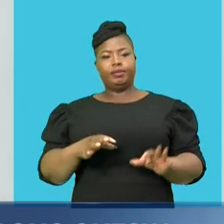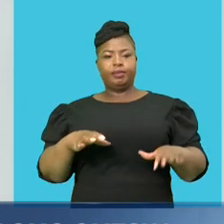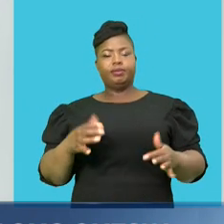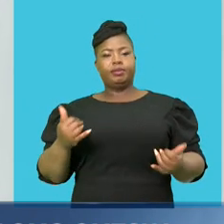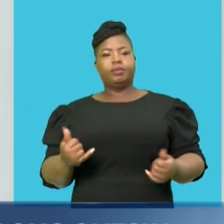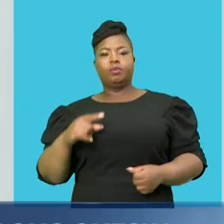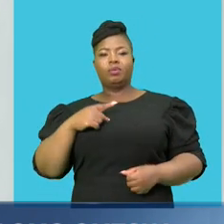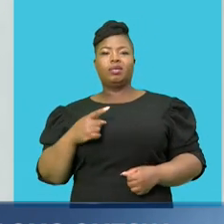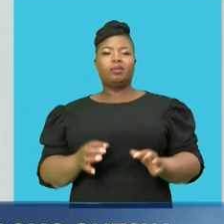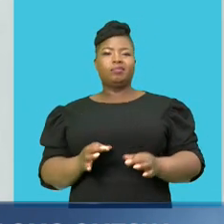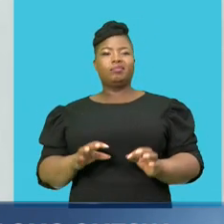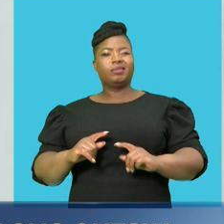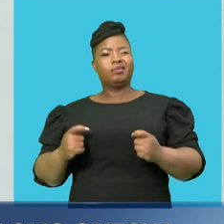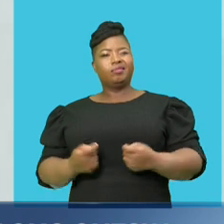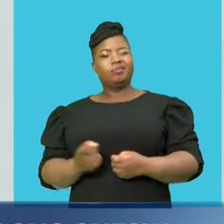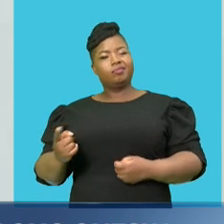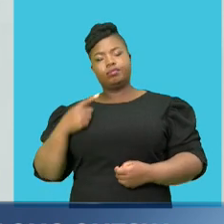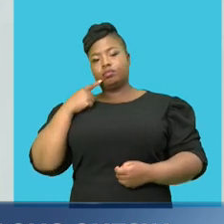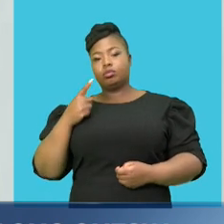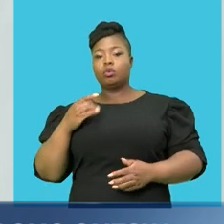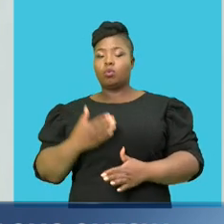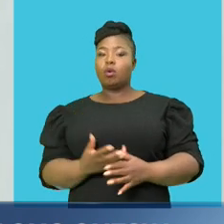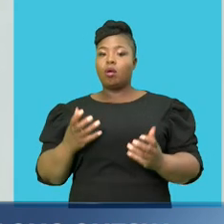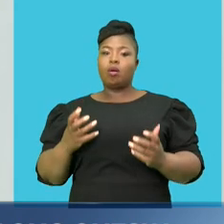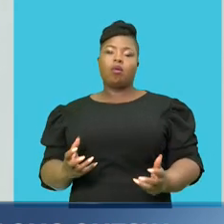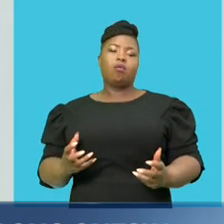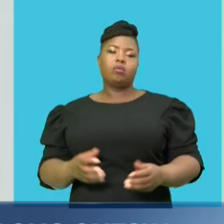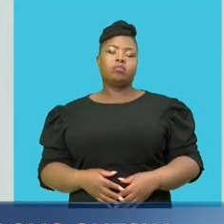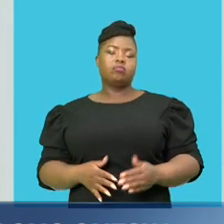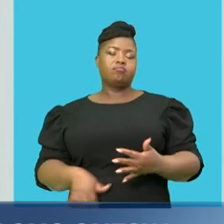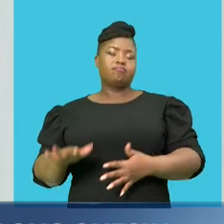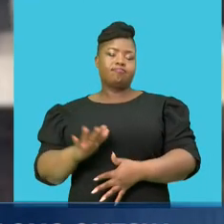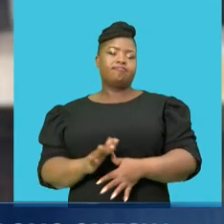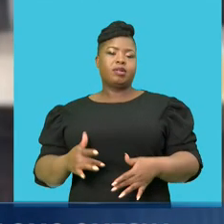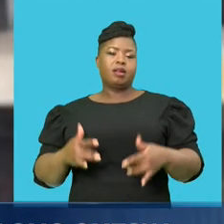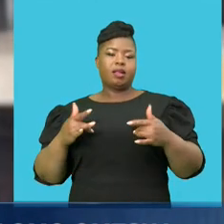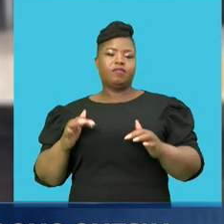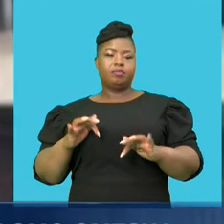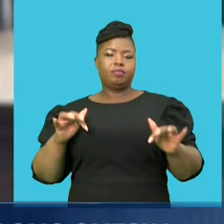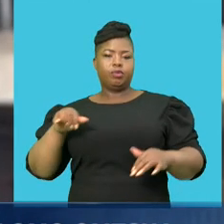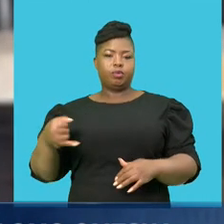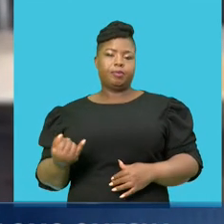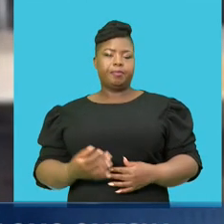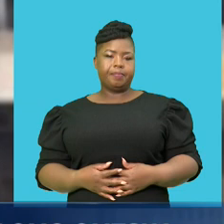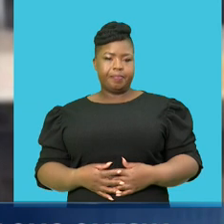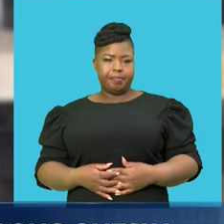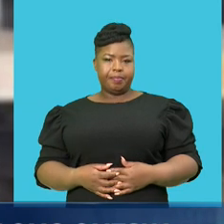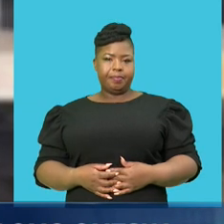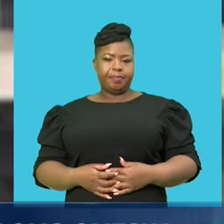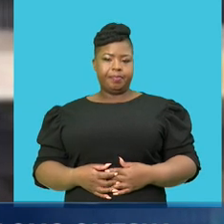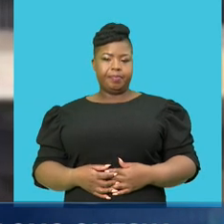band storm. In the of Schwanisbeck,